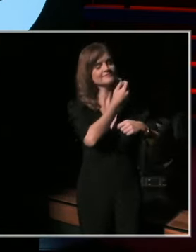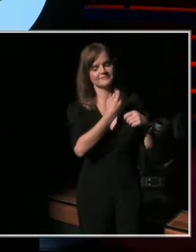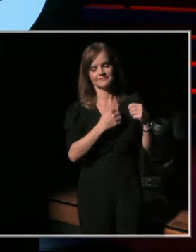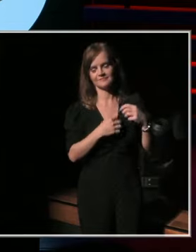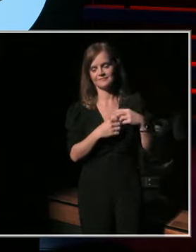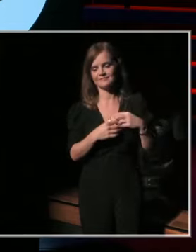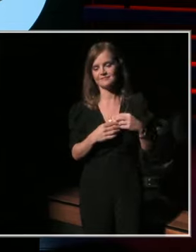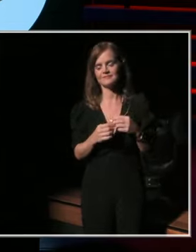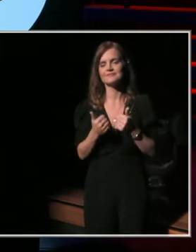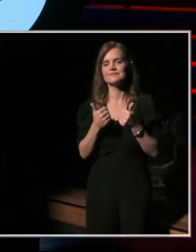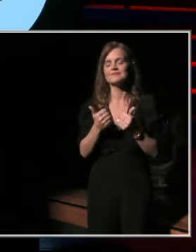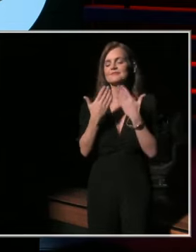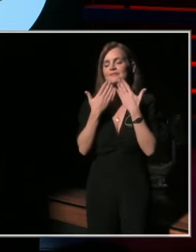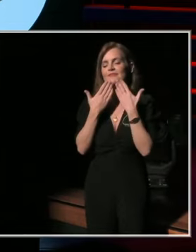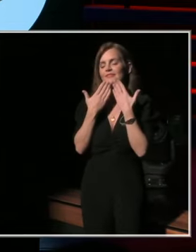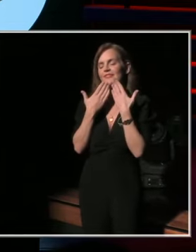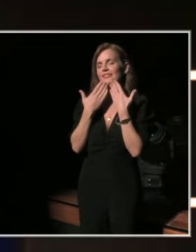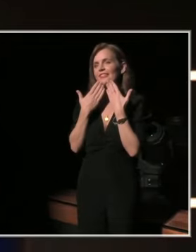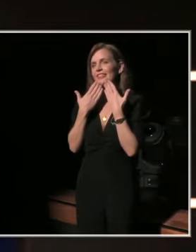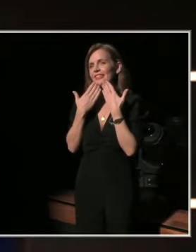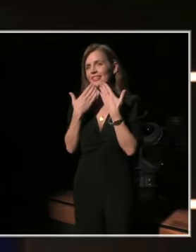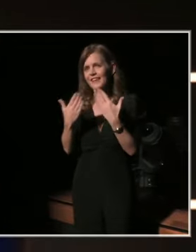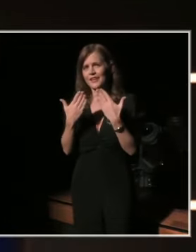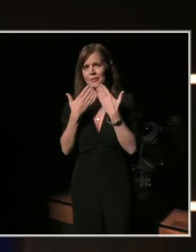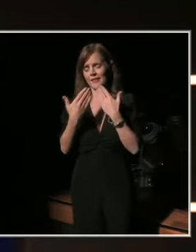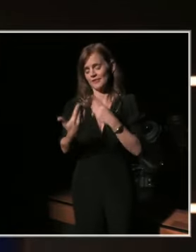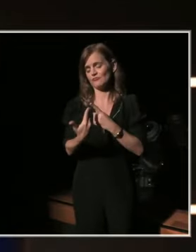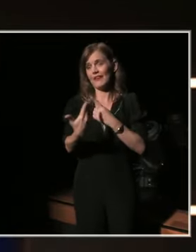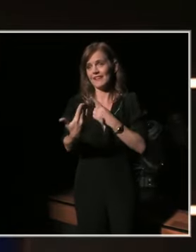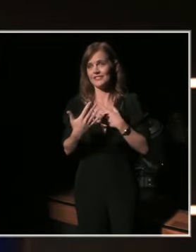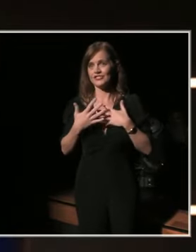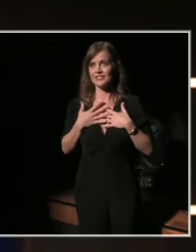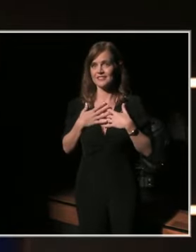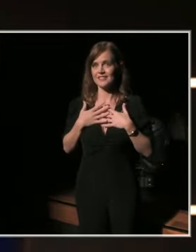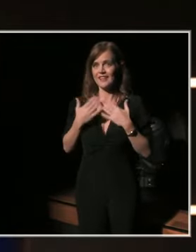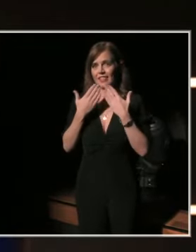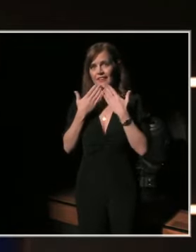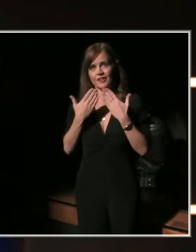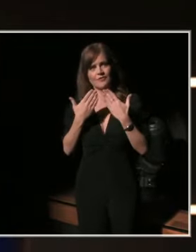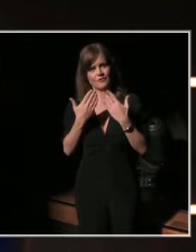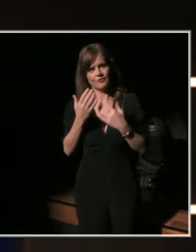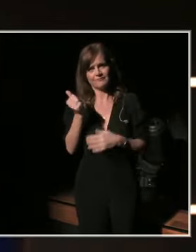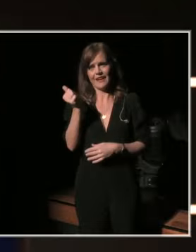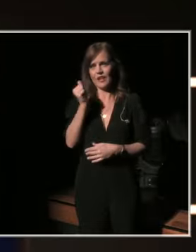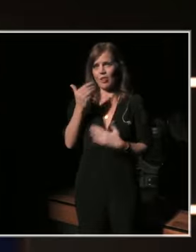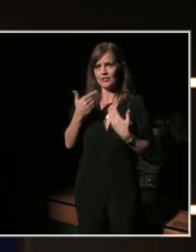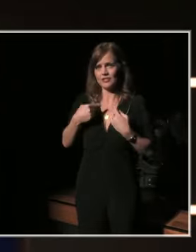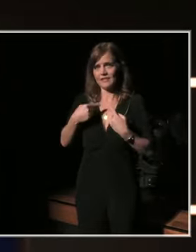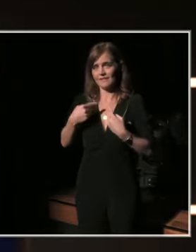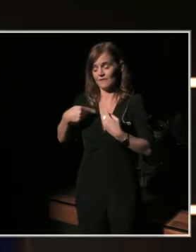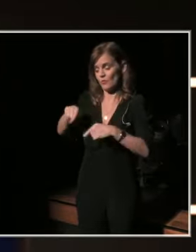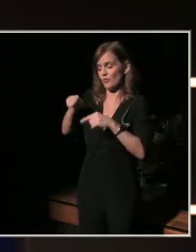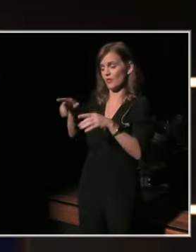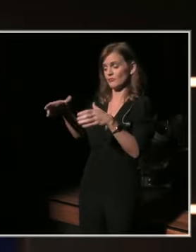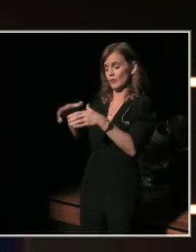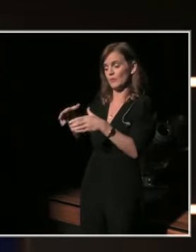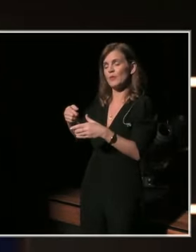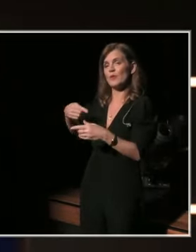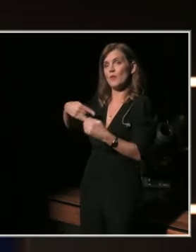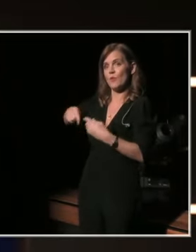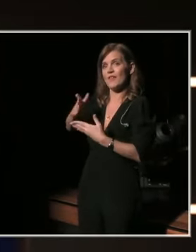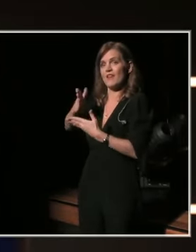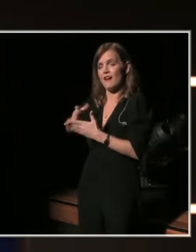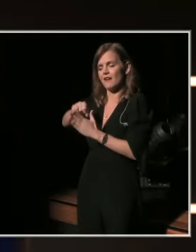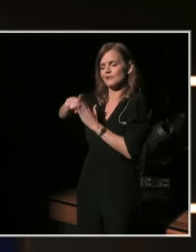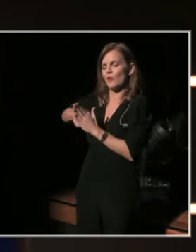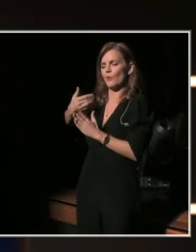Thank you very much. Thank you very much for the recognition. Thank you very much for the acknowledgement for We Are Doc Women. The work